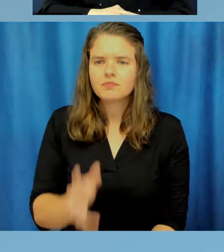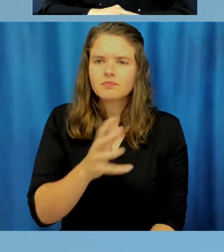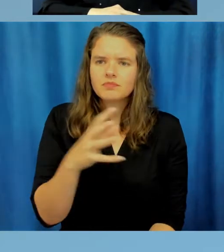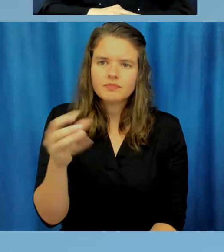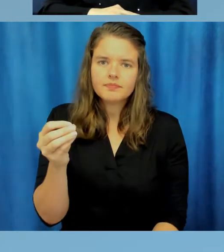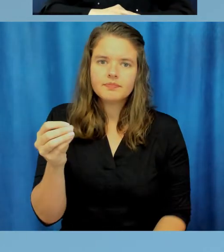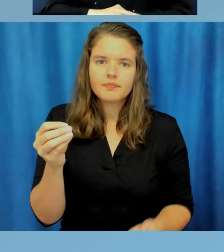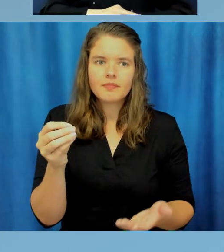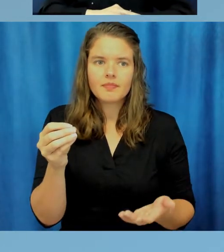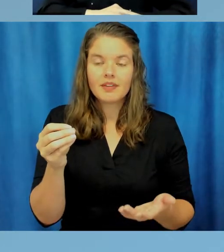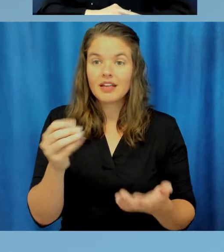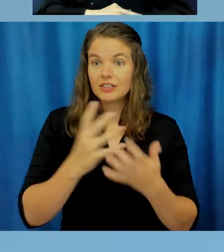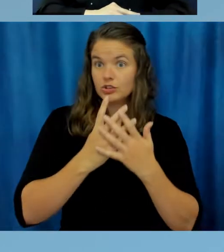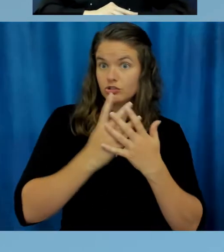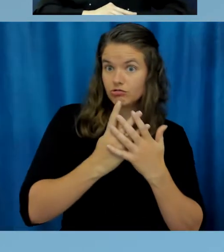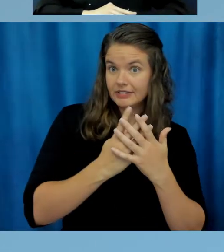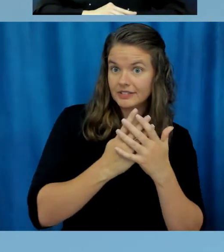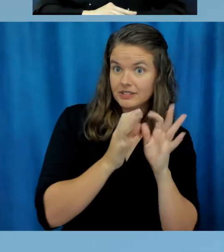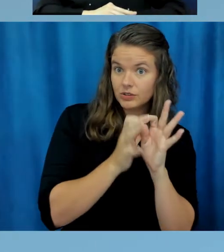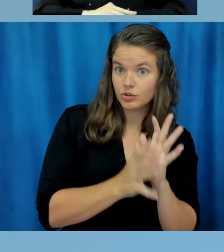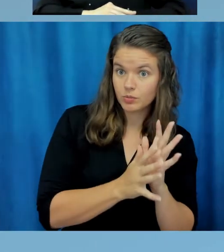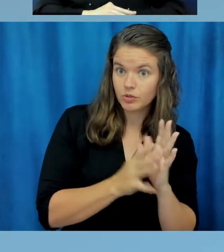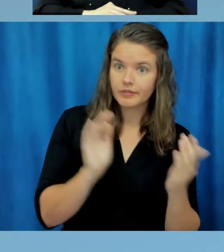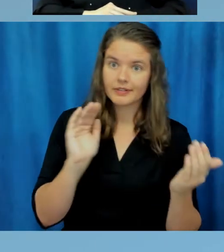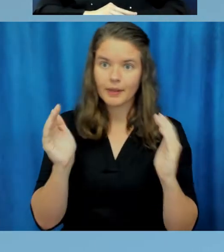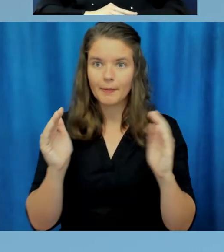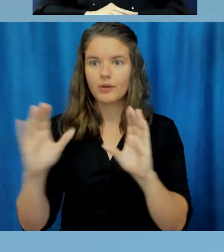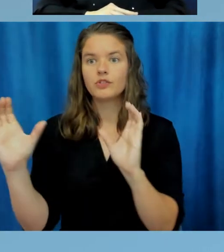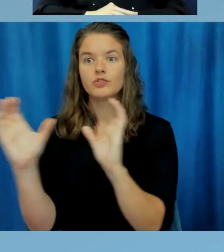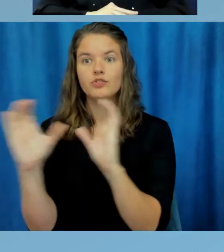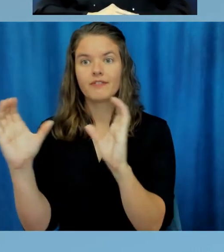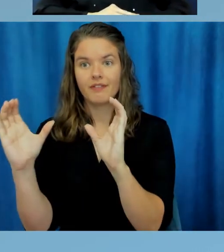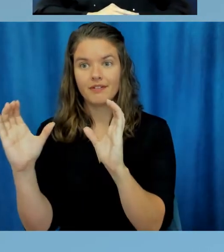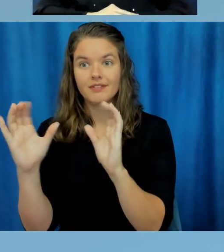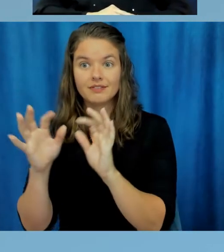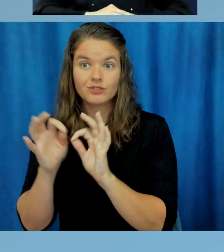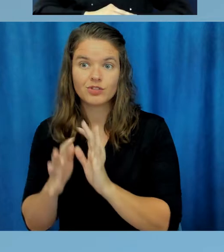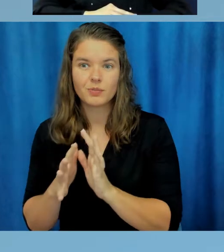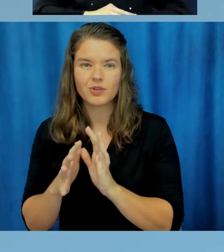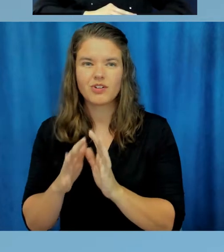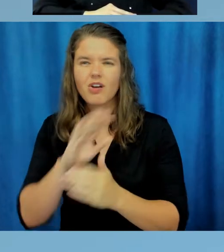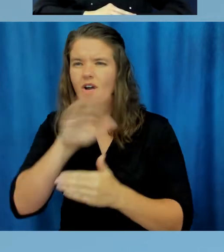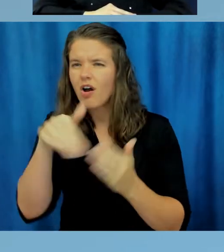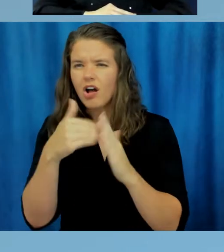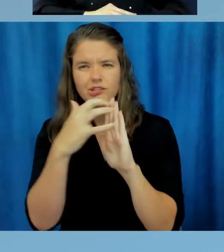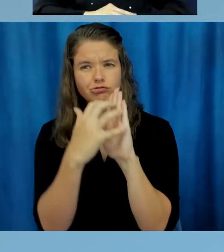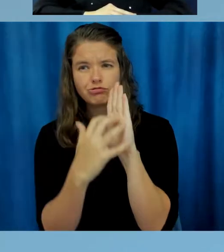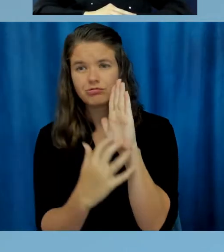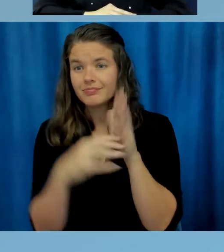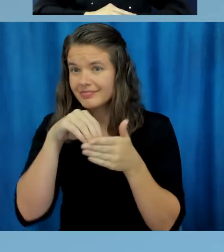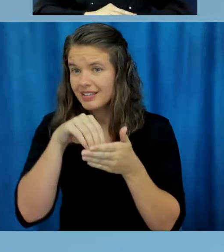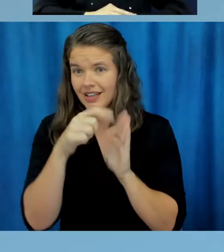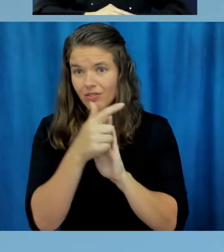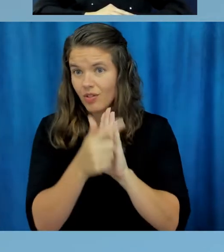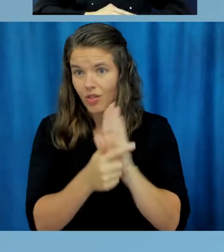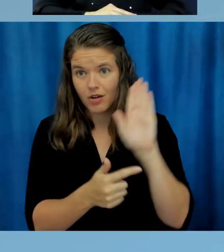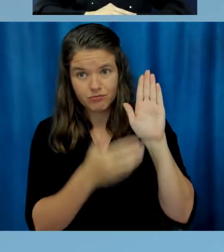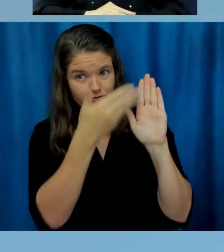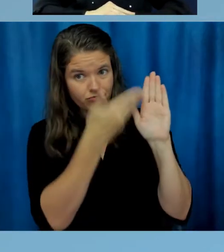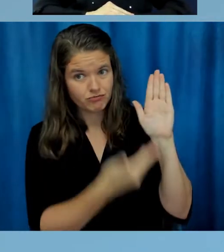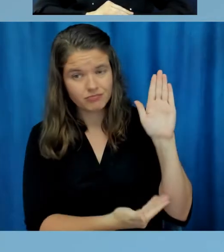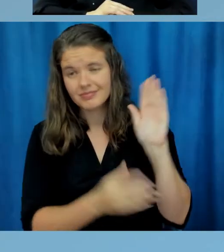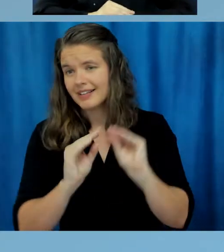even what a screened interpreter is compared to a certified interpreter. It's all there in the law, and it's